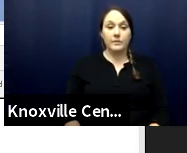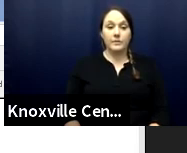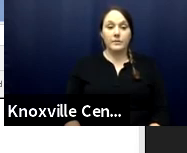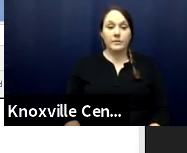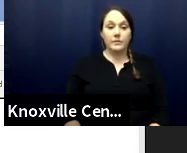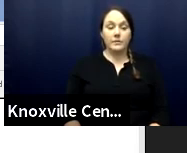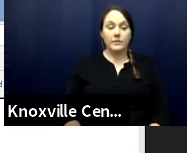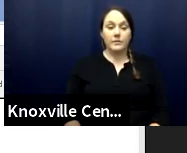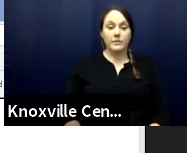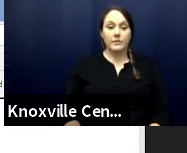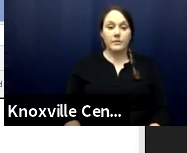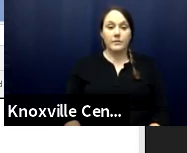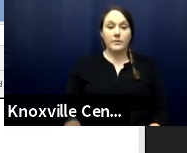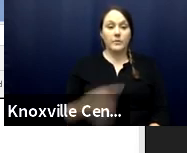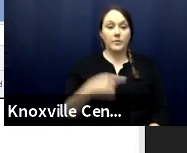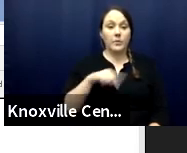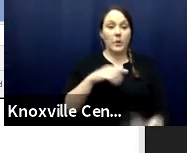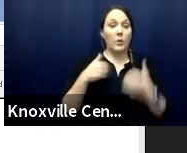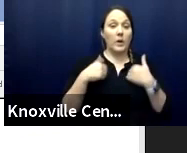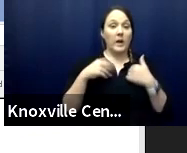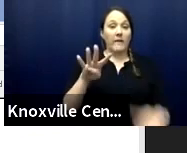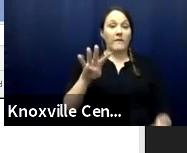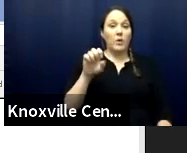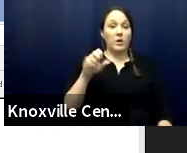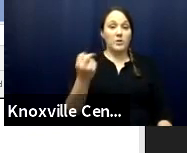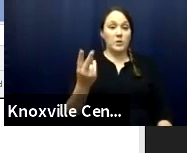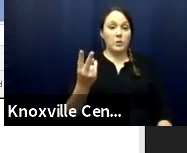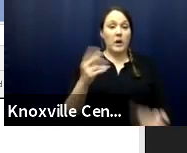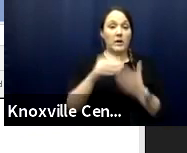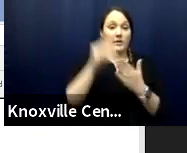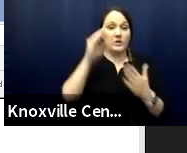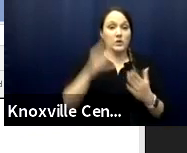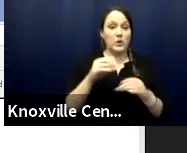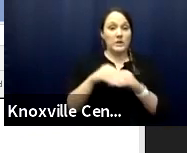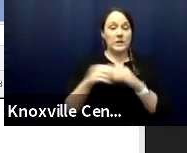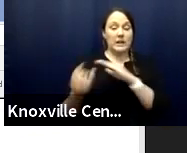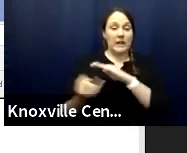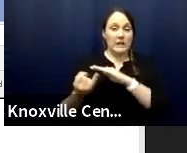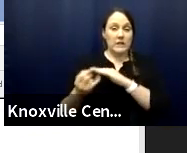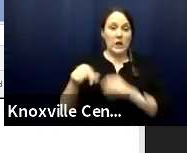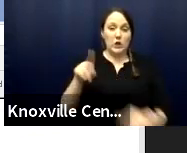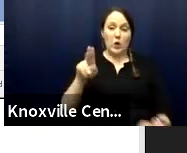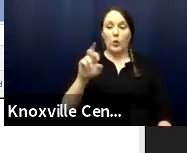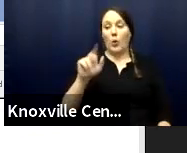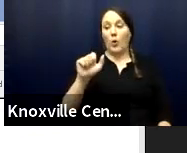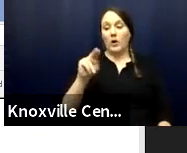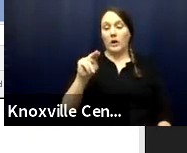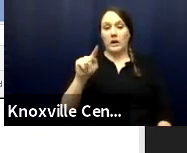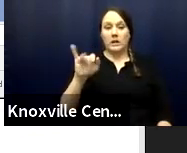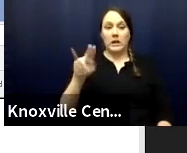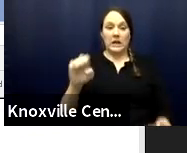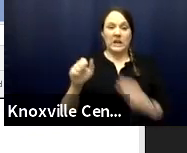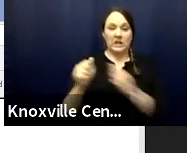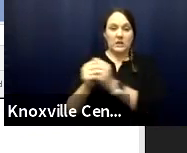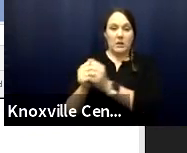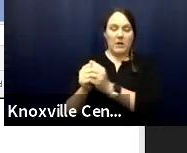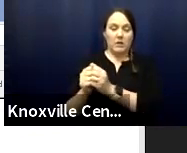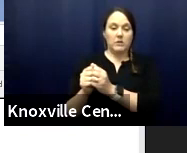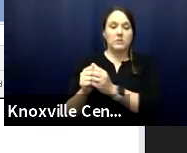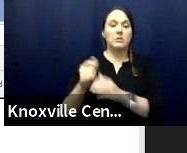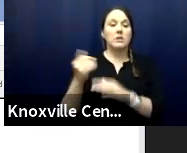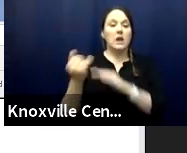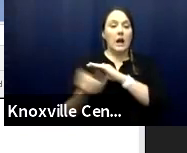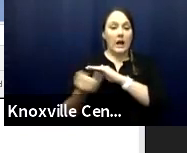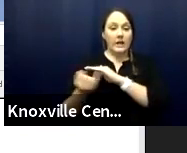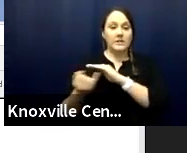So we have 412 students in isolation or quarantine. We just combine those. You know, isolation is for those with